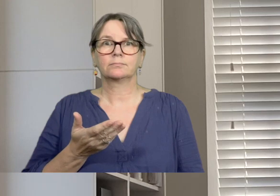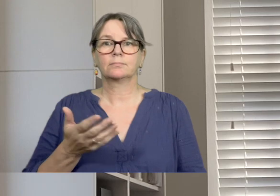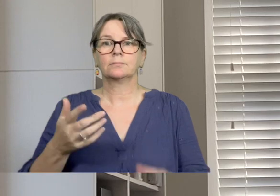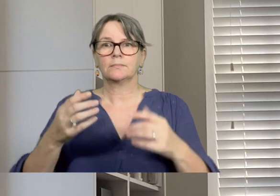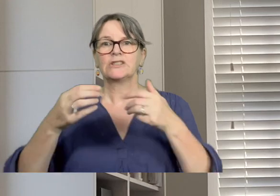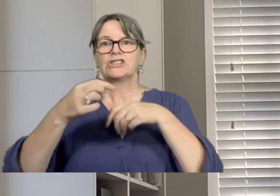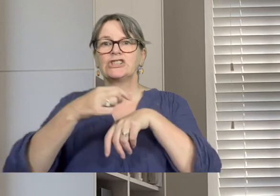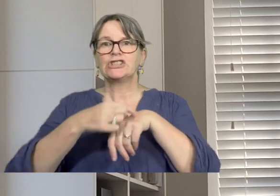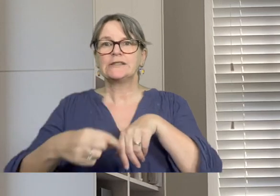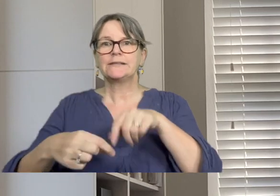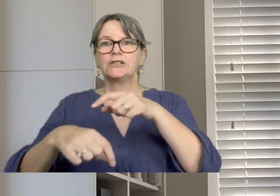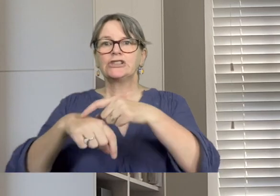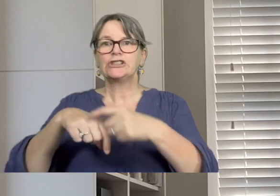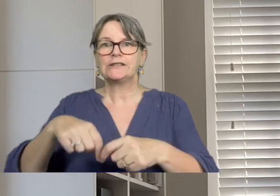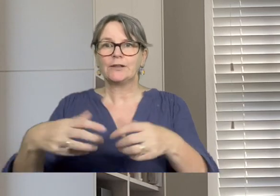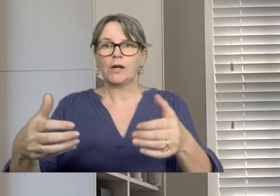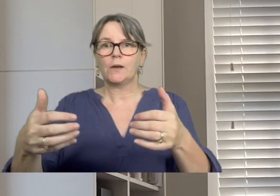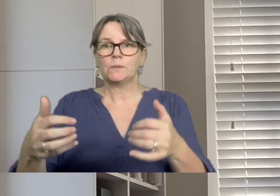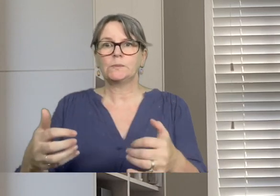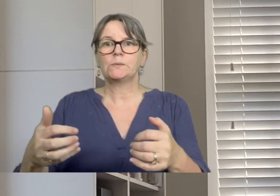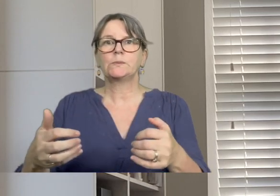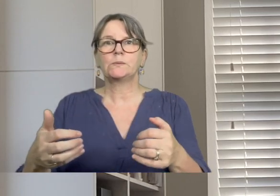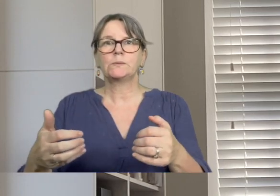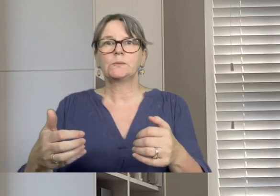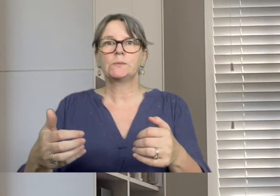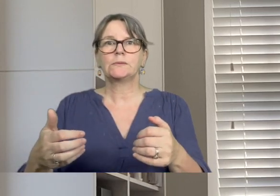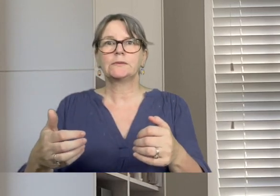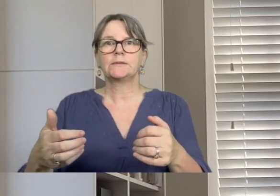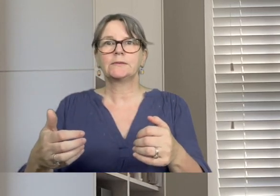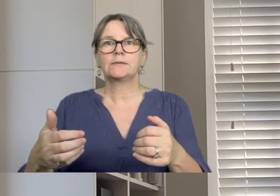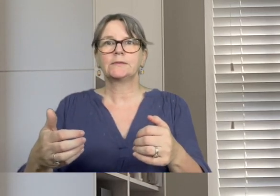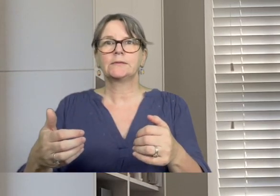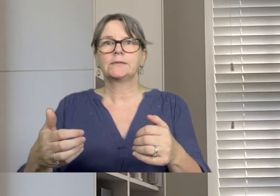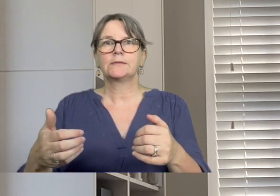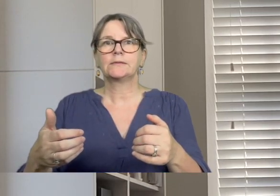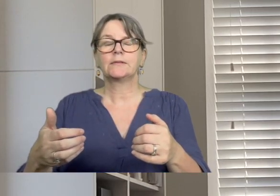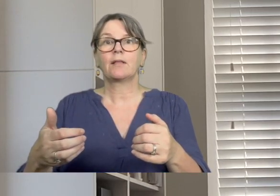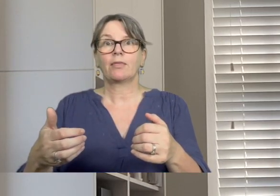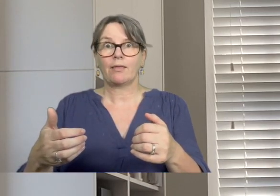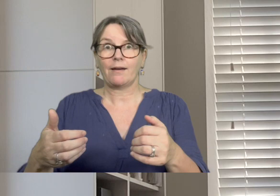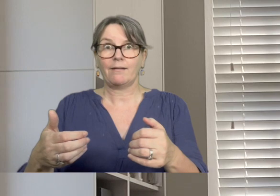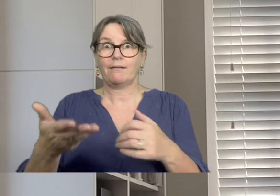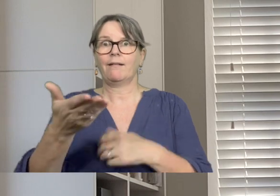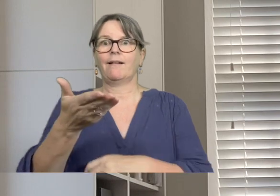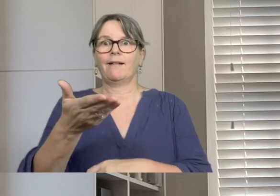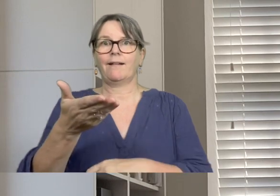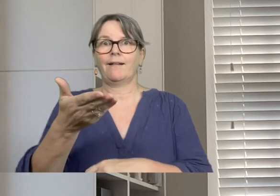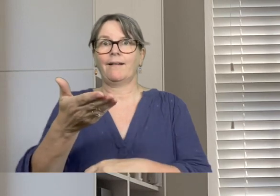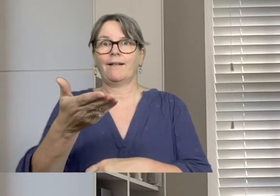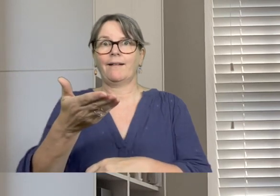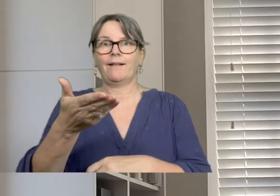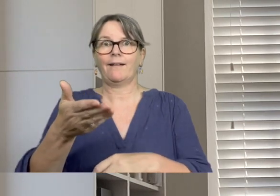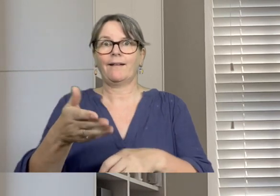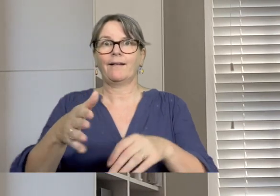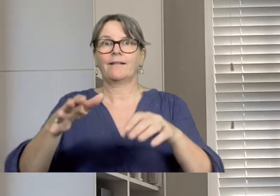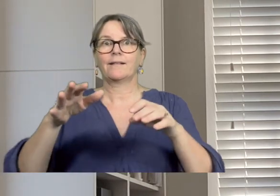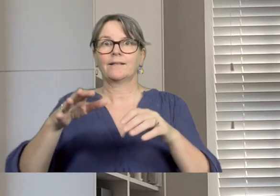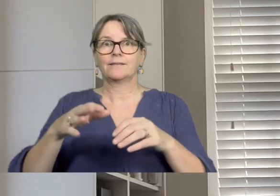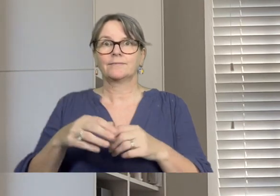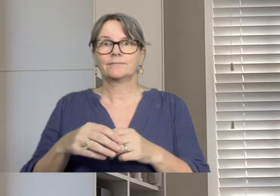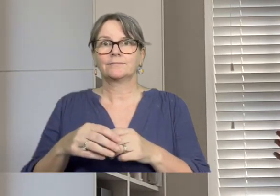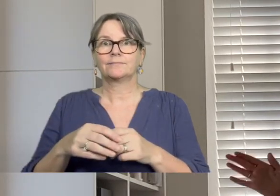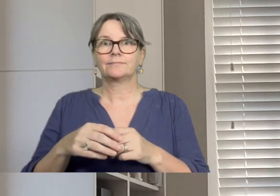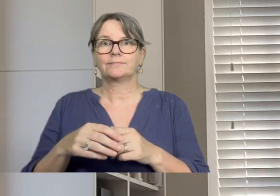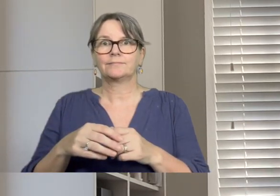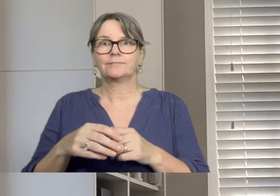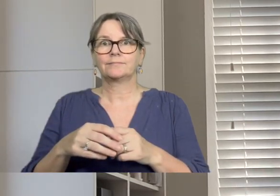and in. We're going to grab hold of the shins. We're going to take a breath in. As we breathe out, send everything away. We're going to reach for those toes. Breath